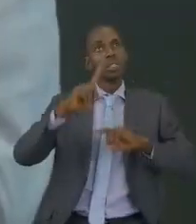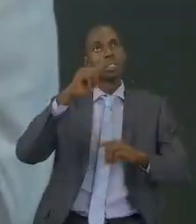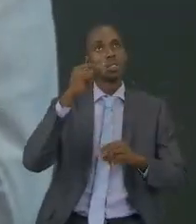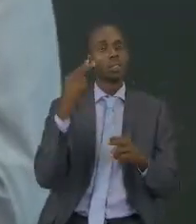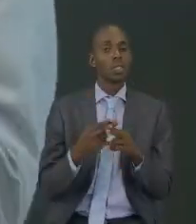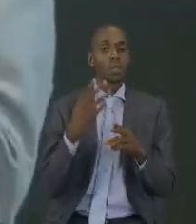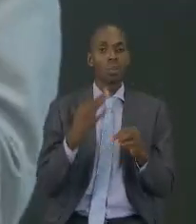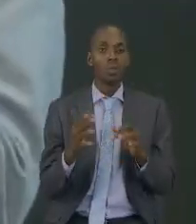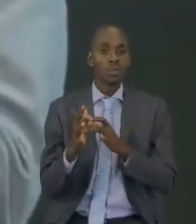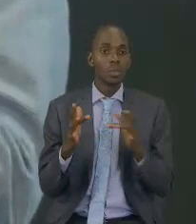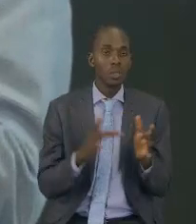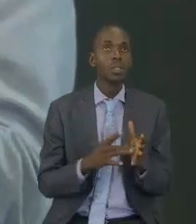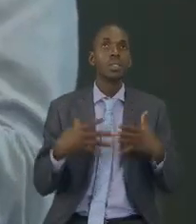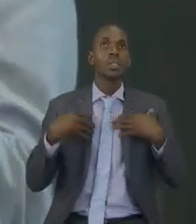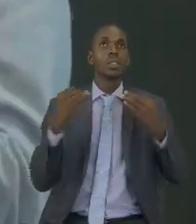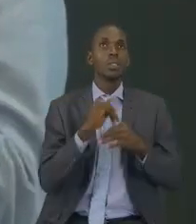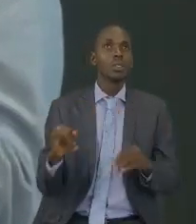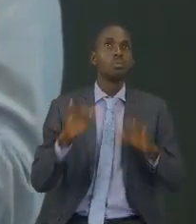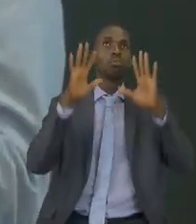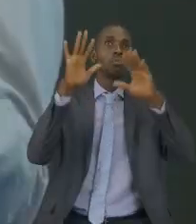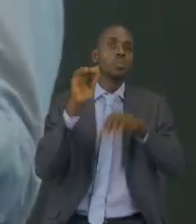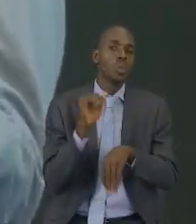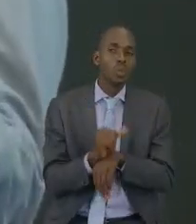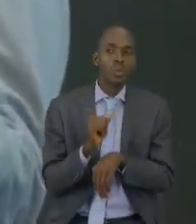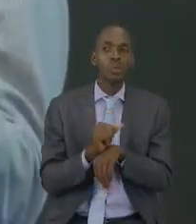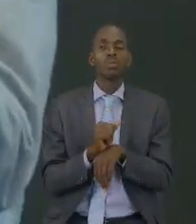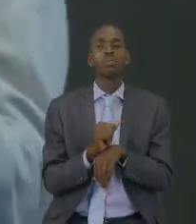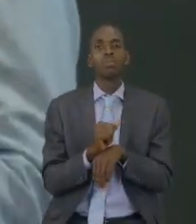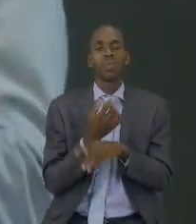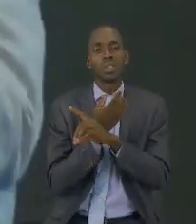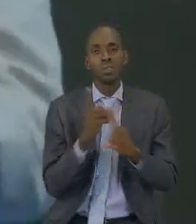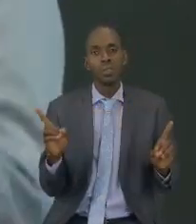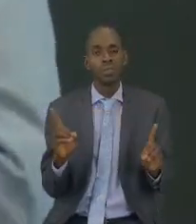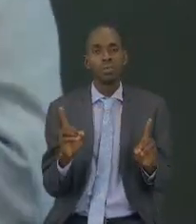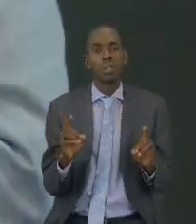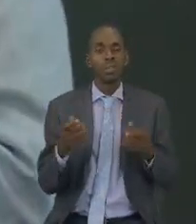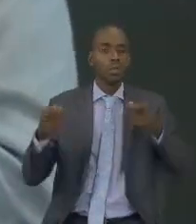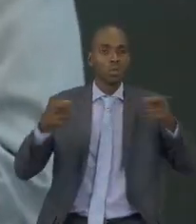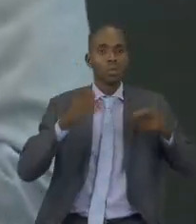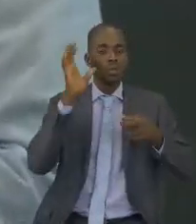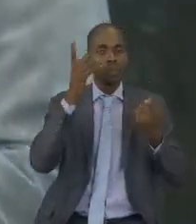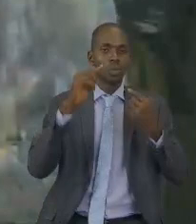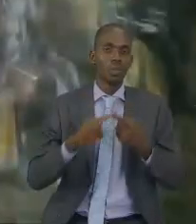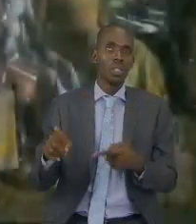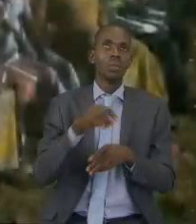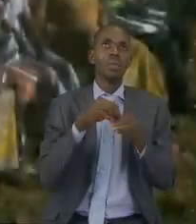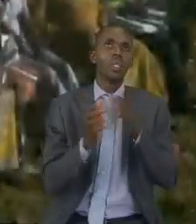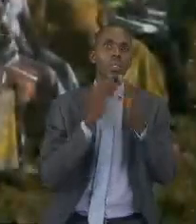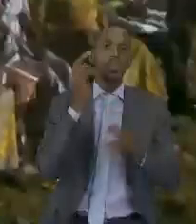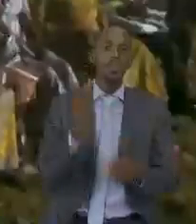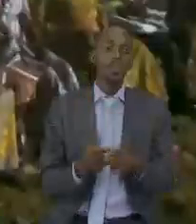Jesus, healing, miracle, deliverance, dominion will come to you in Jesus' name.